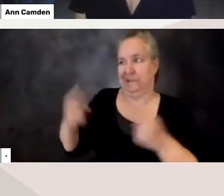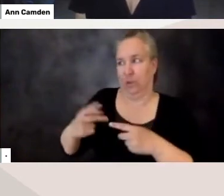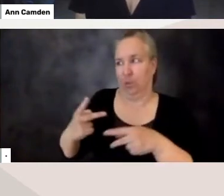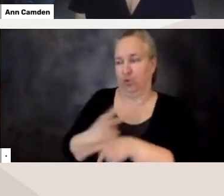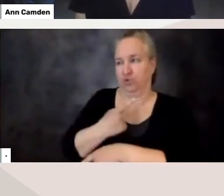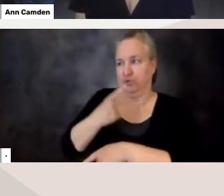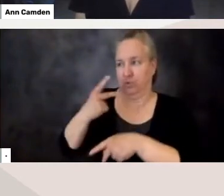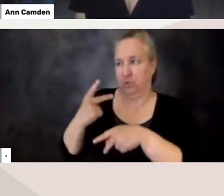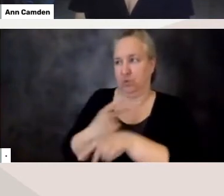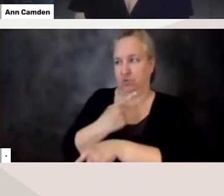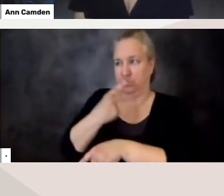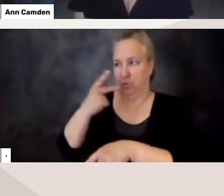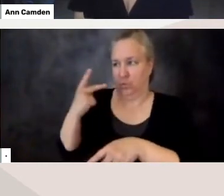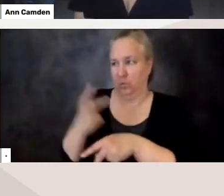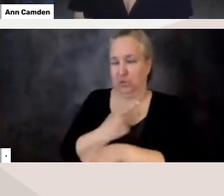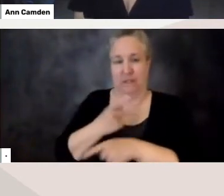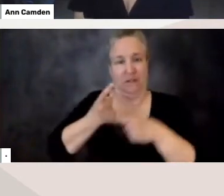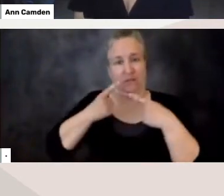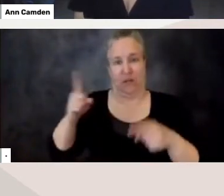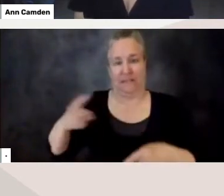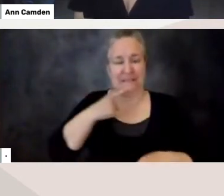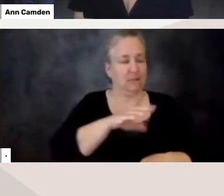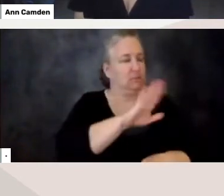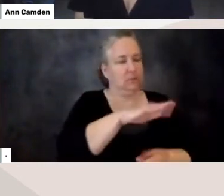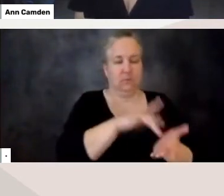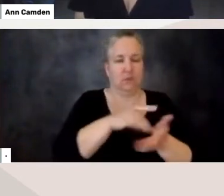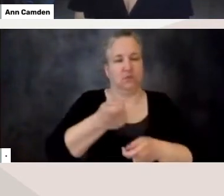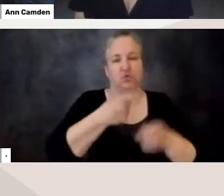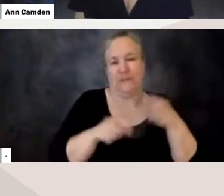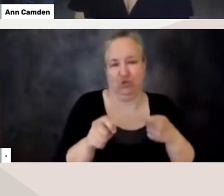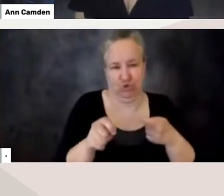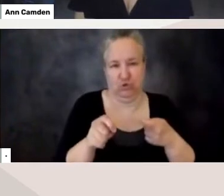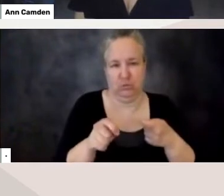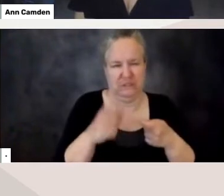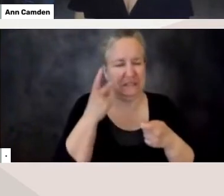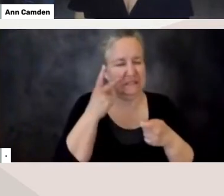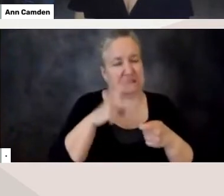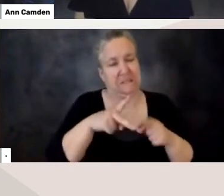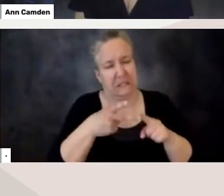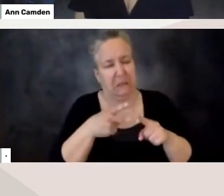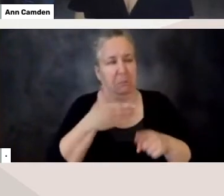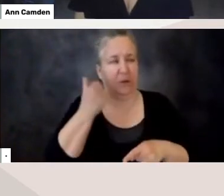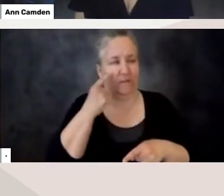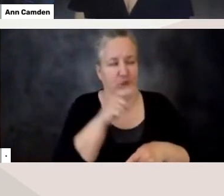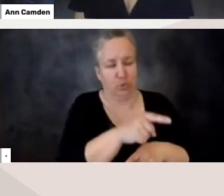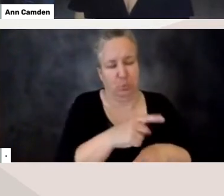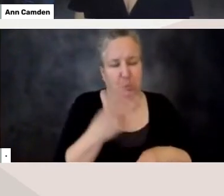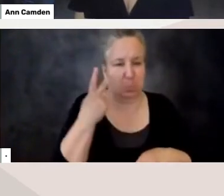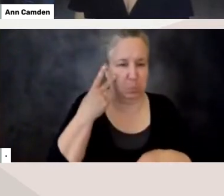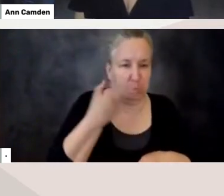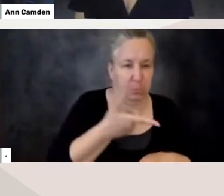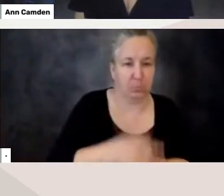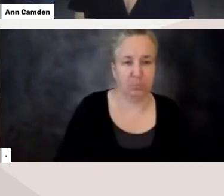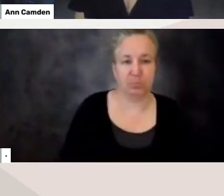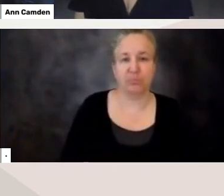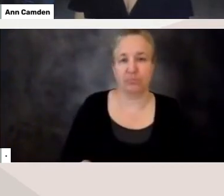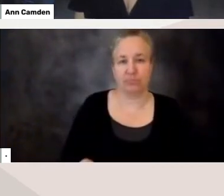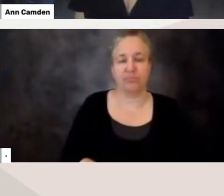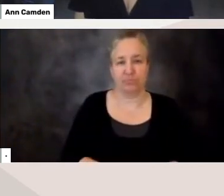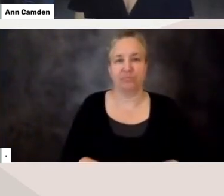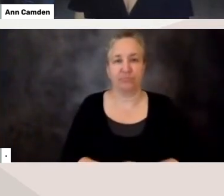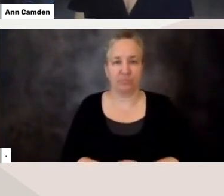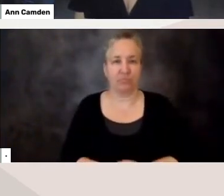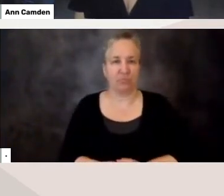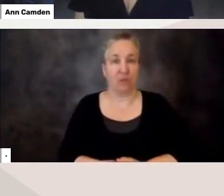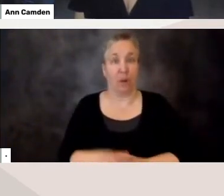And at the point he just said, okay, let's switch you and see if this one works better for you. I think I was scared